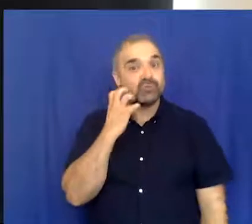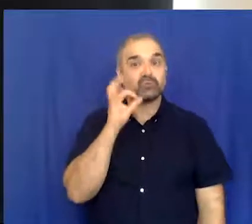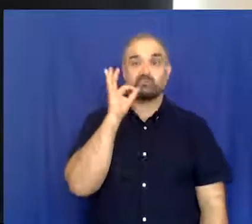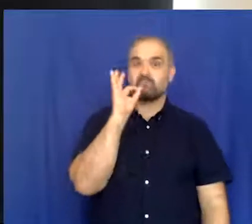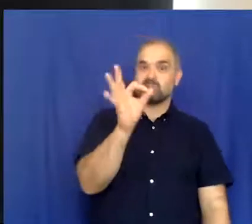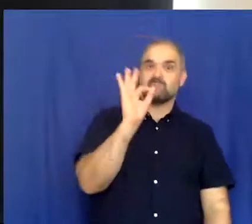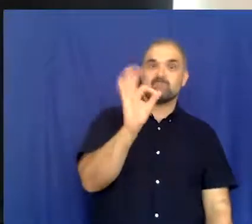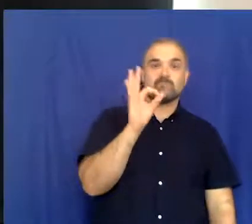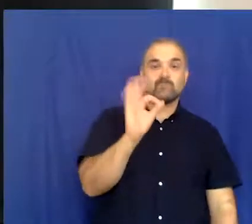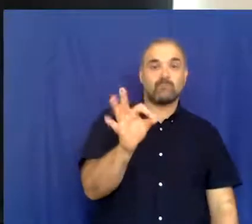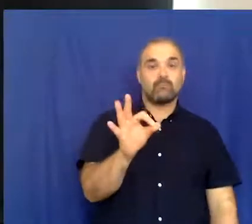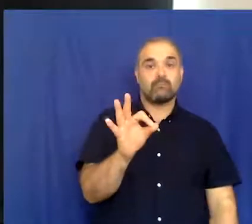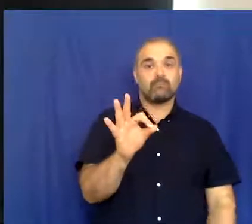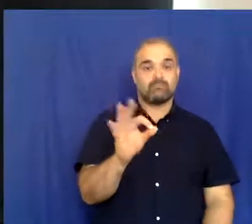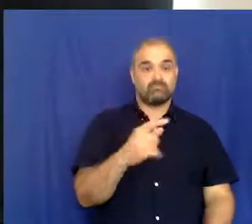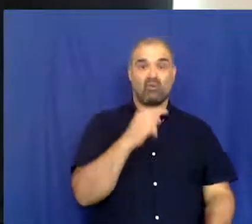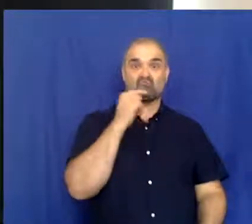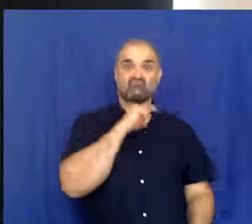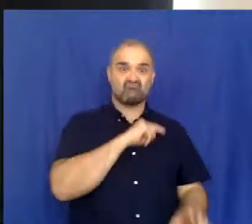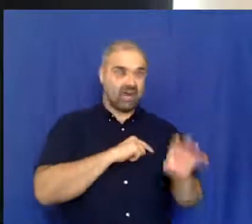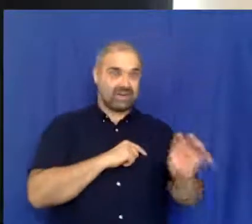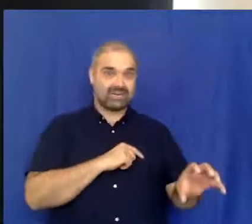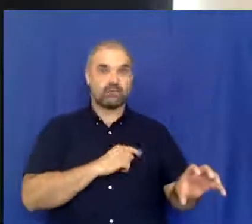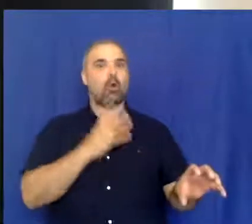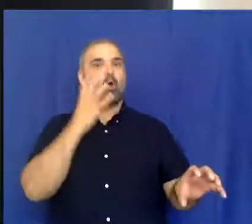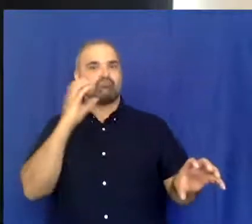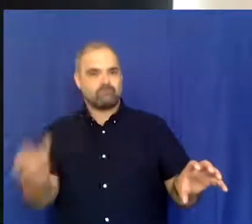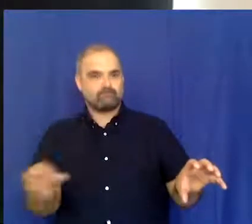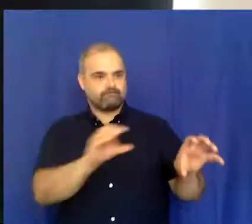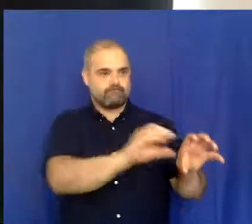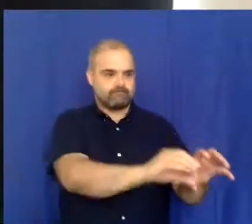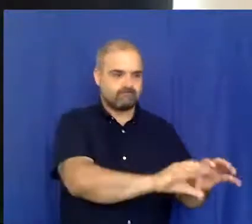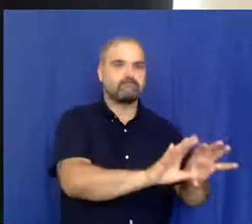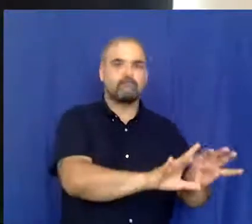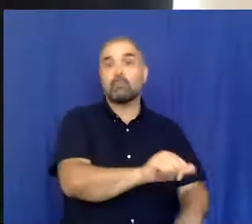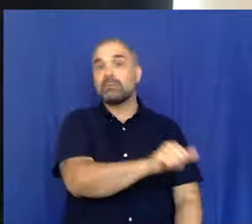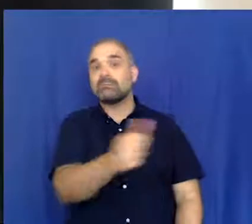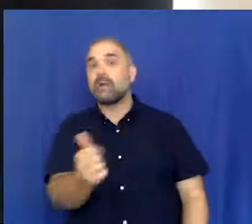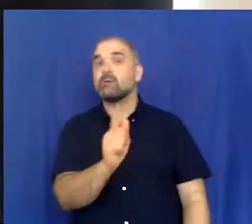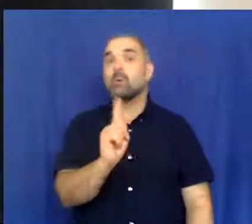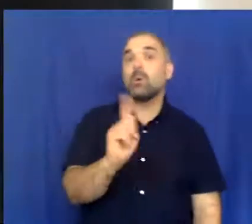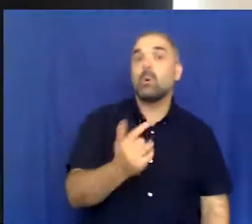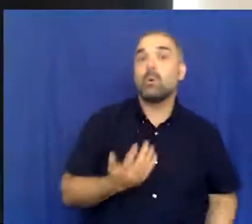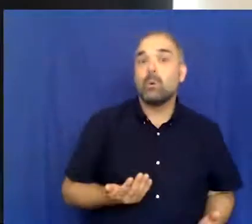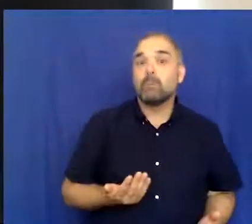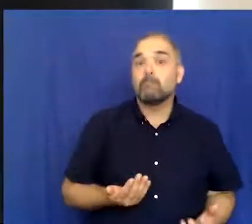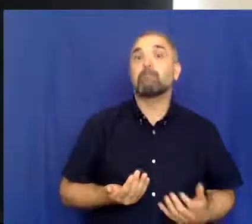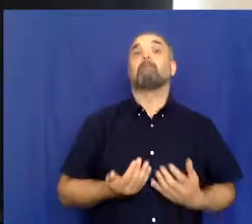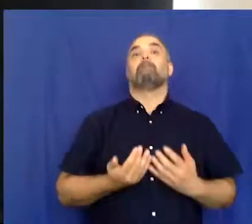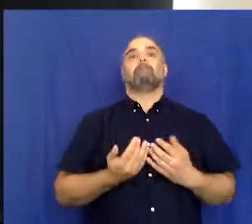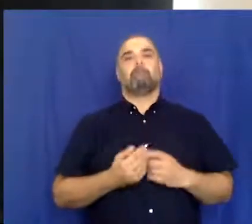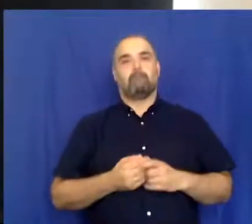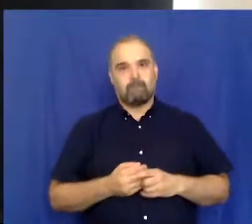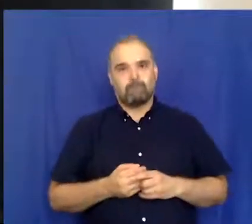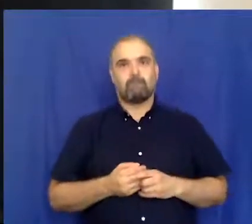something orange. Put it next to what you found that's red, and let's see what's going to be next.